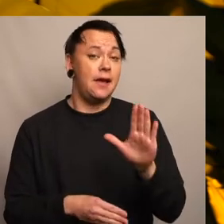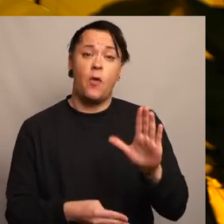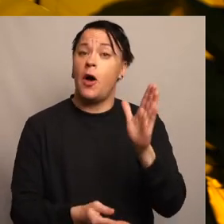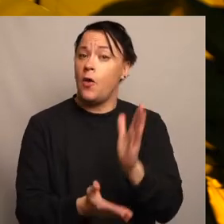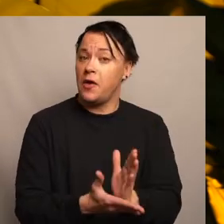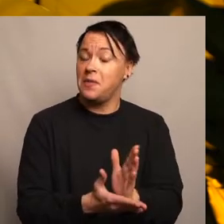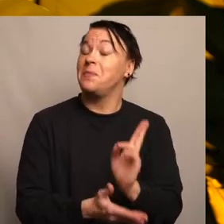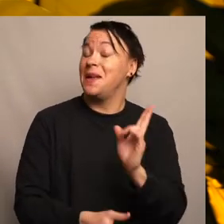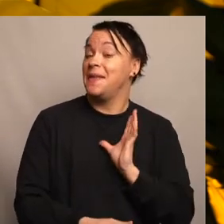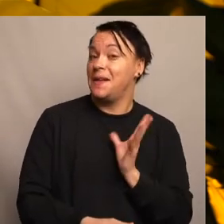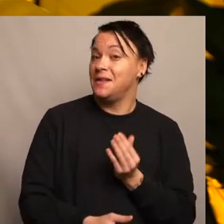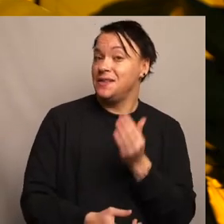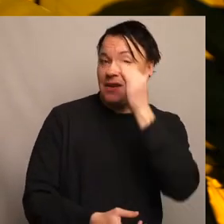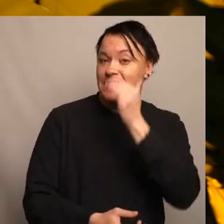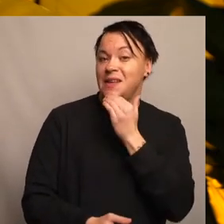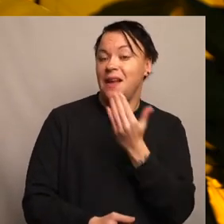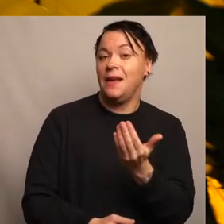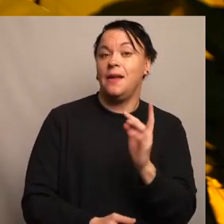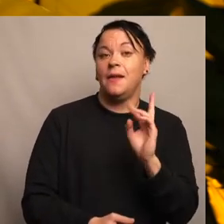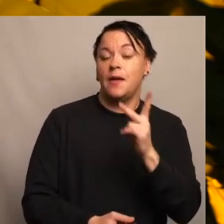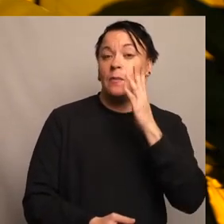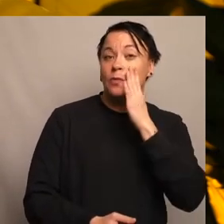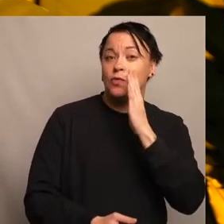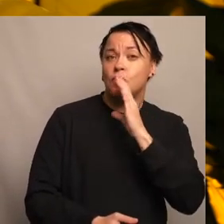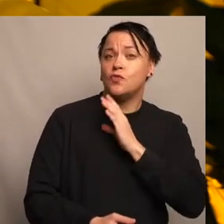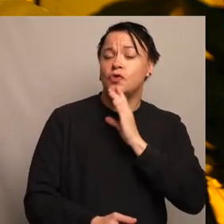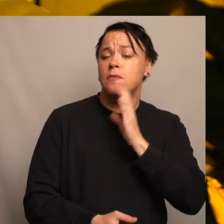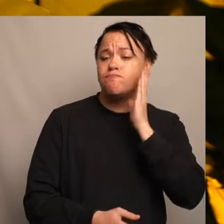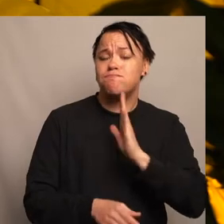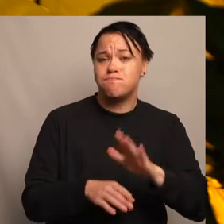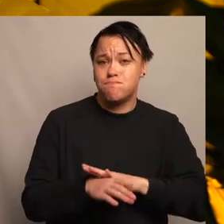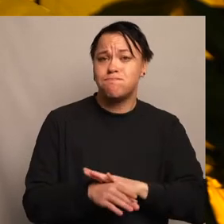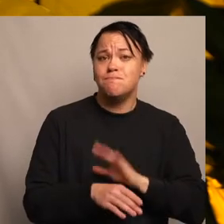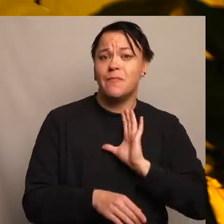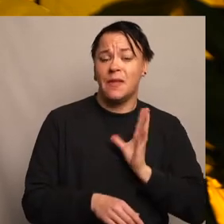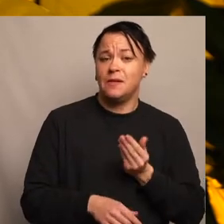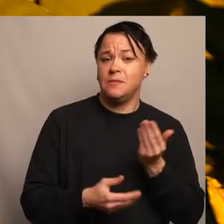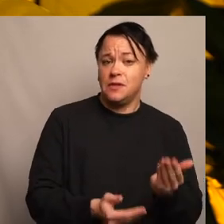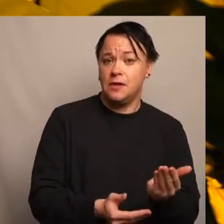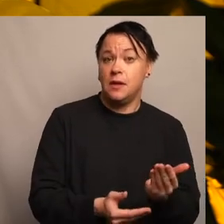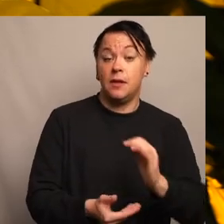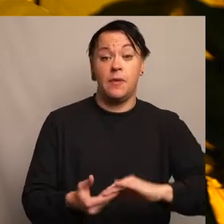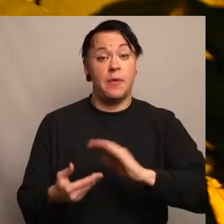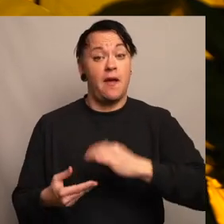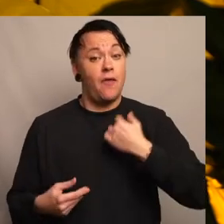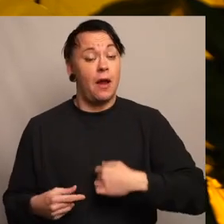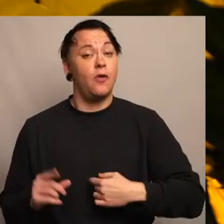and especially with BIPOC trans people. It was like, yeah, let's get our rights first, because like,